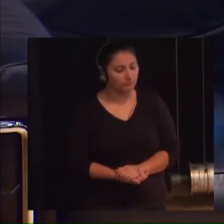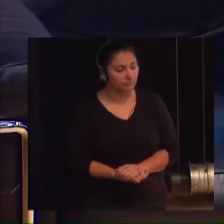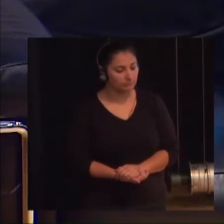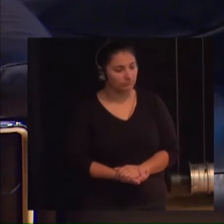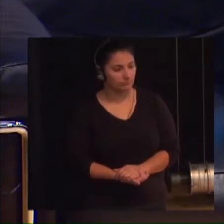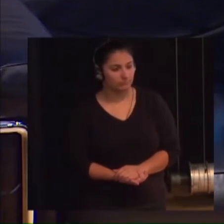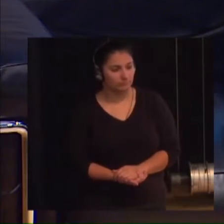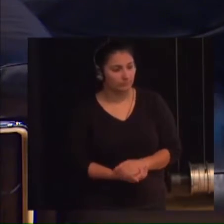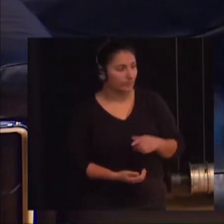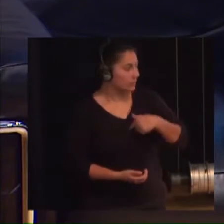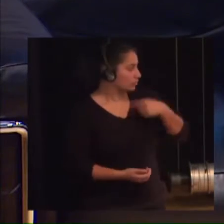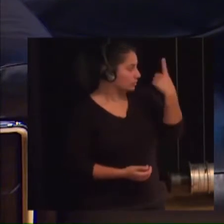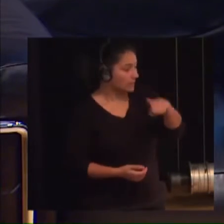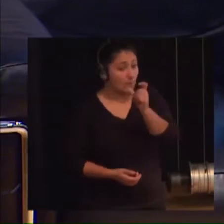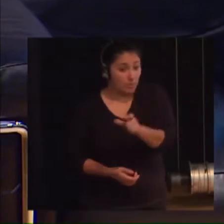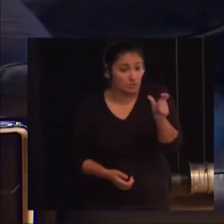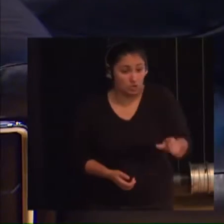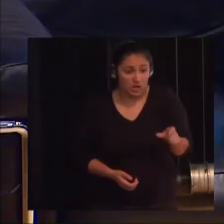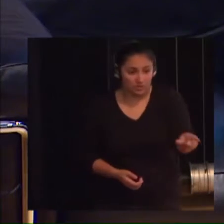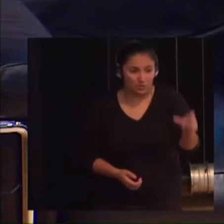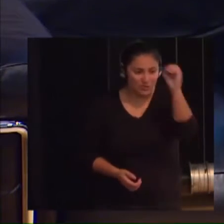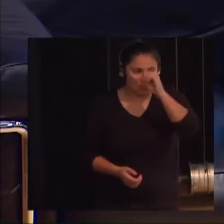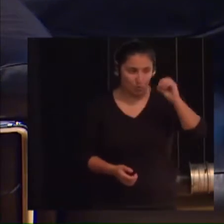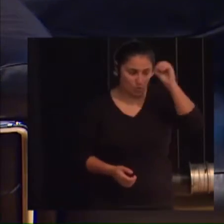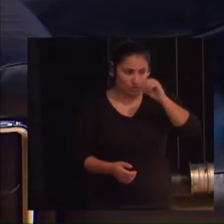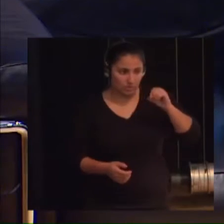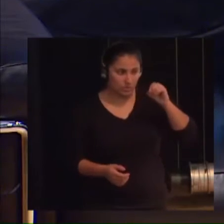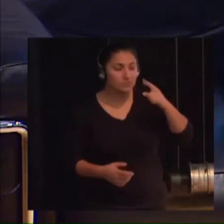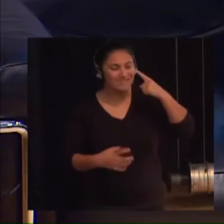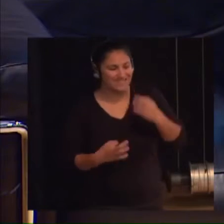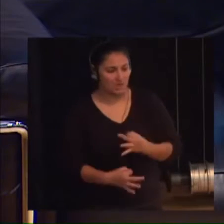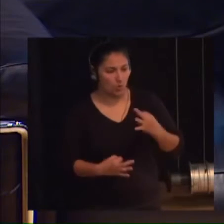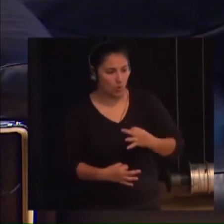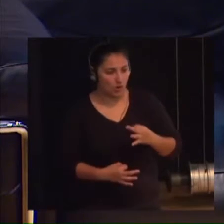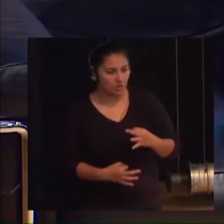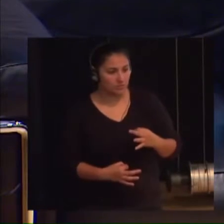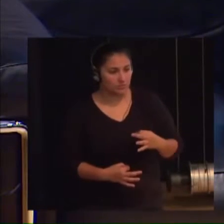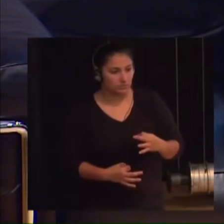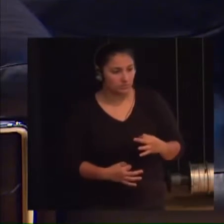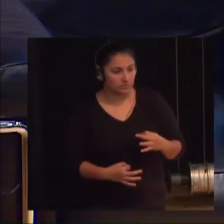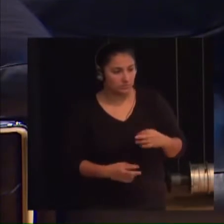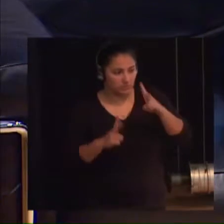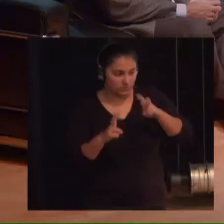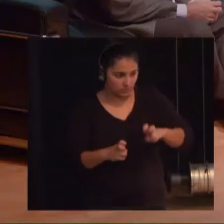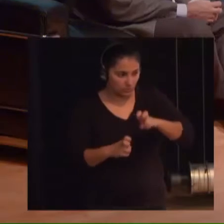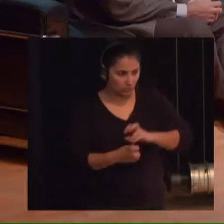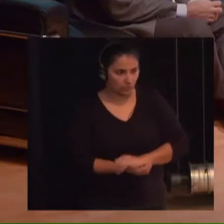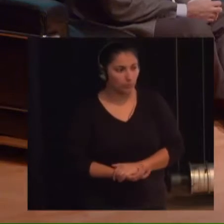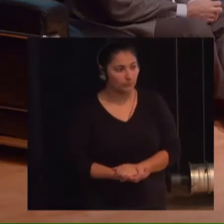tiene opiniones muy firmes sobre este asunto, que está absolutamente abierto a la opinión, ¿no?